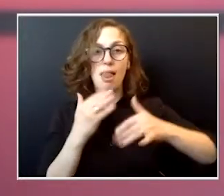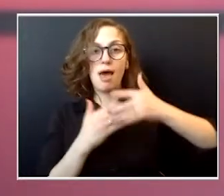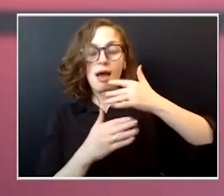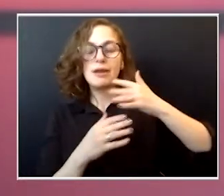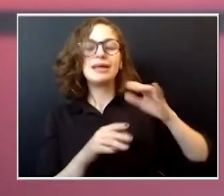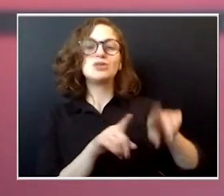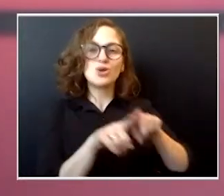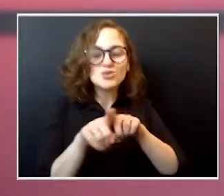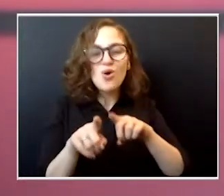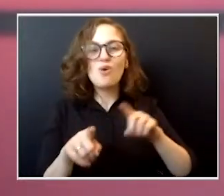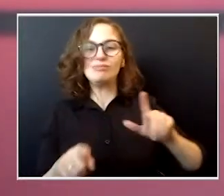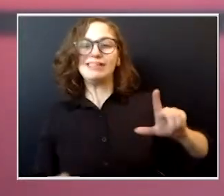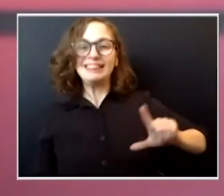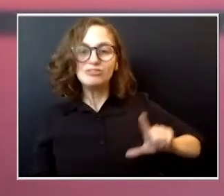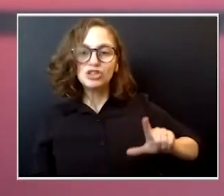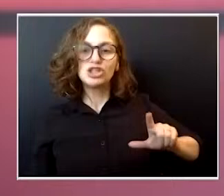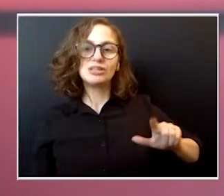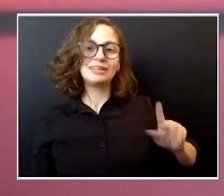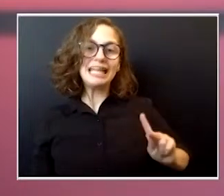occur. So